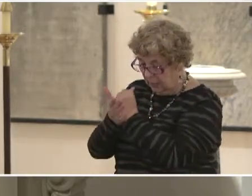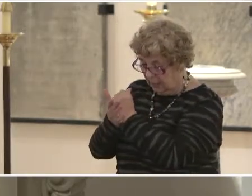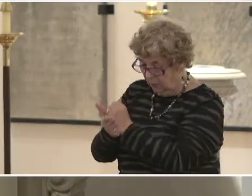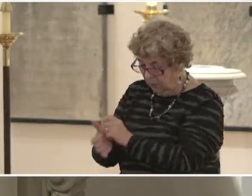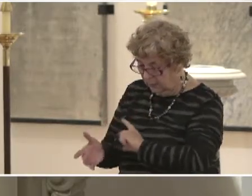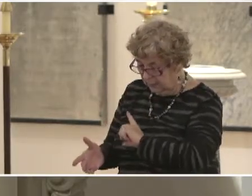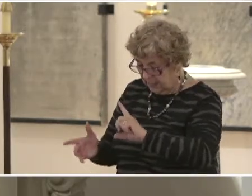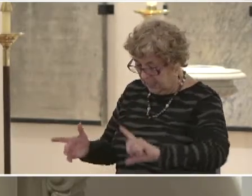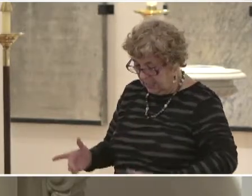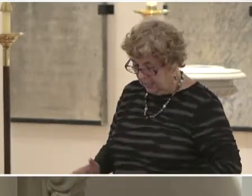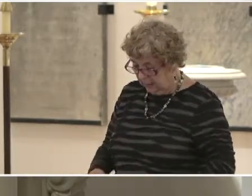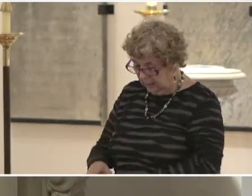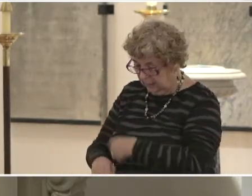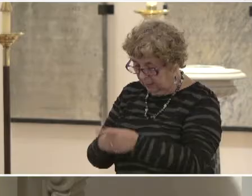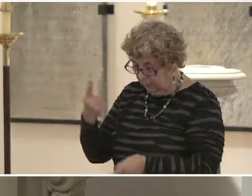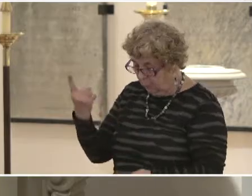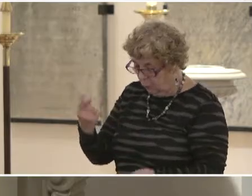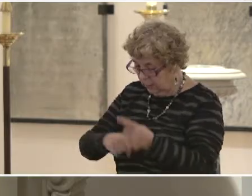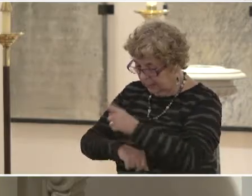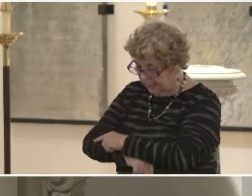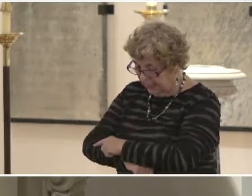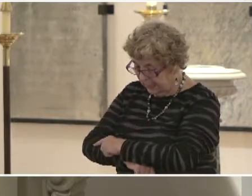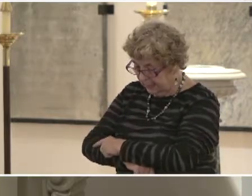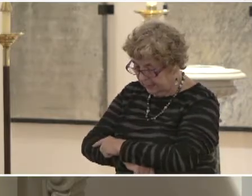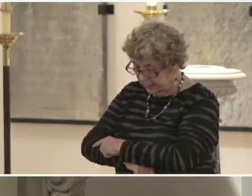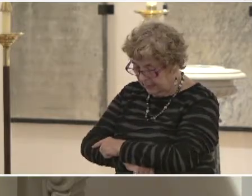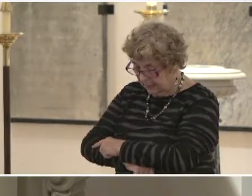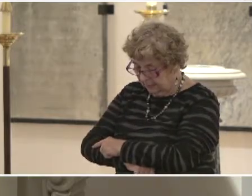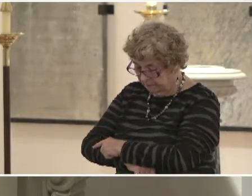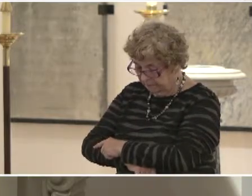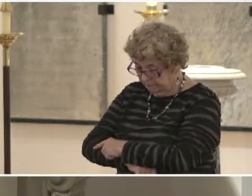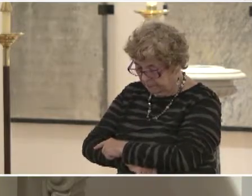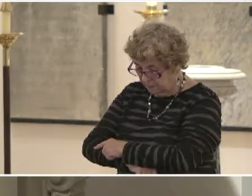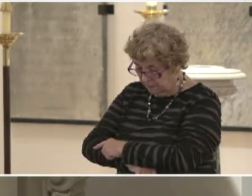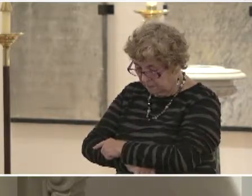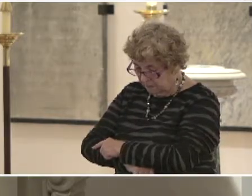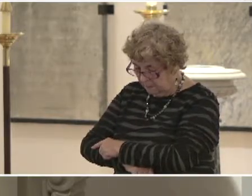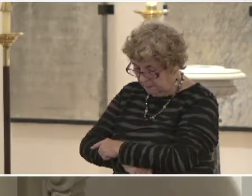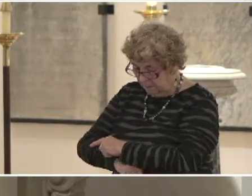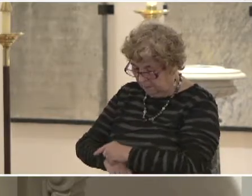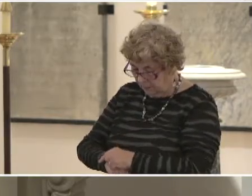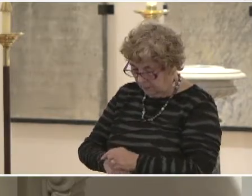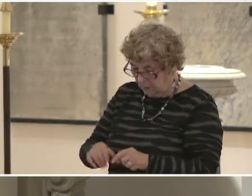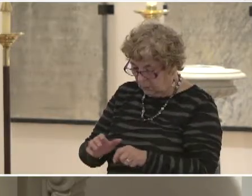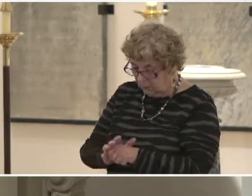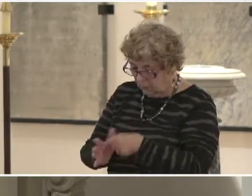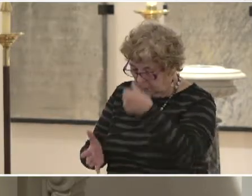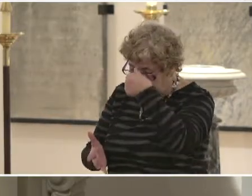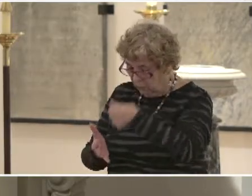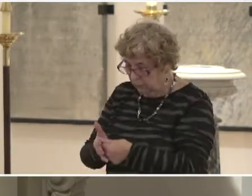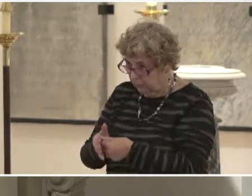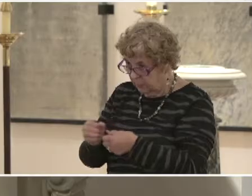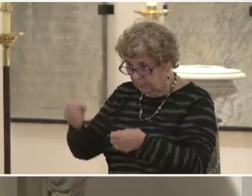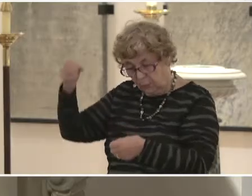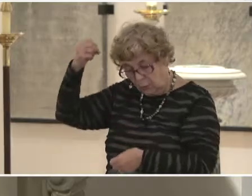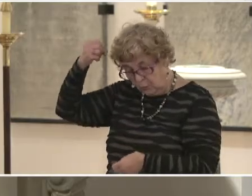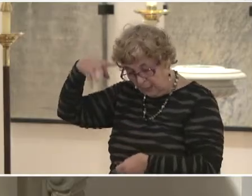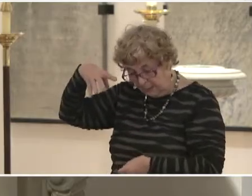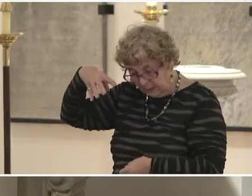brokenness. We need the Spirit's help to live one day at a time as beloved children of